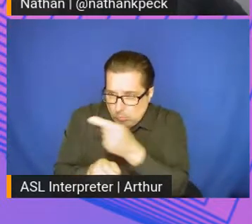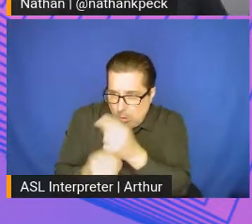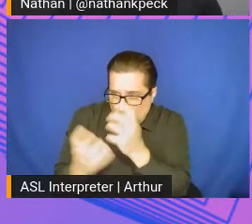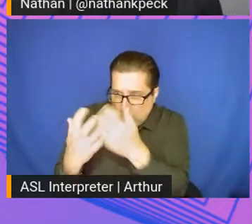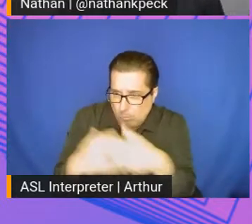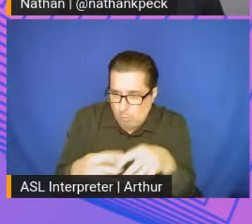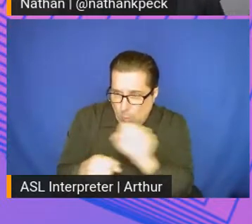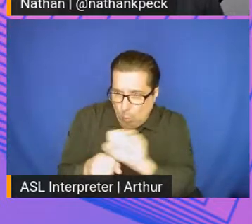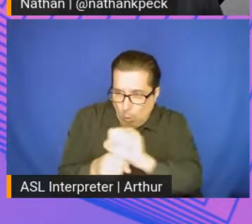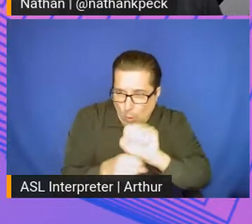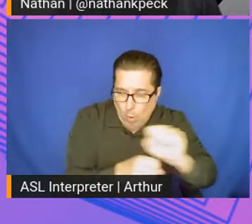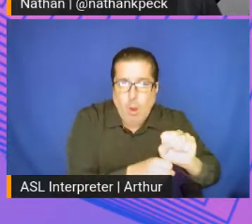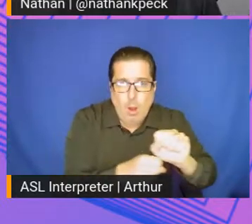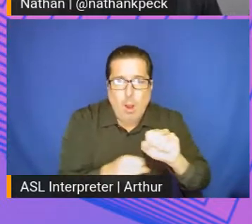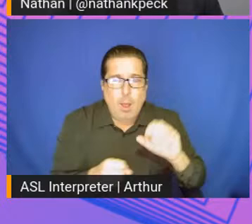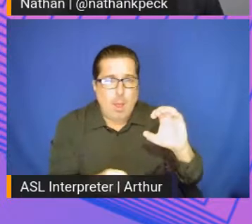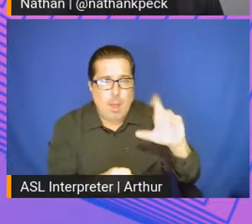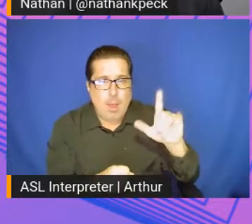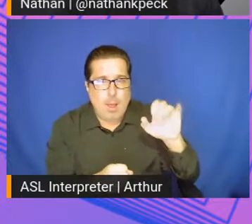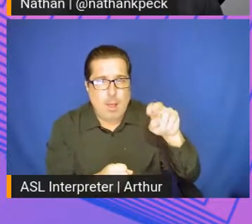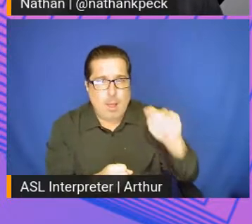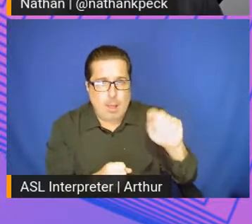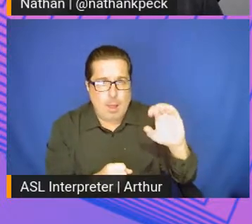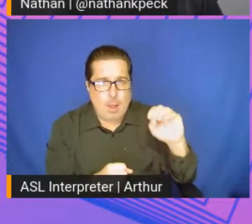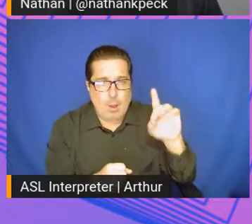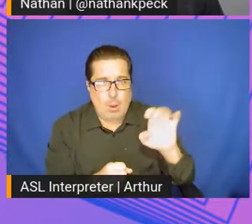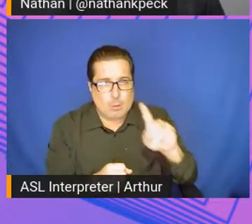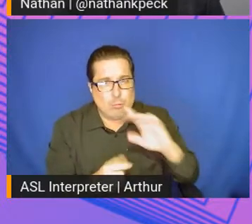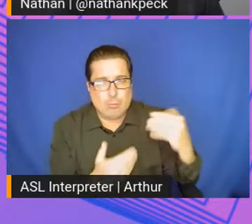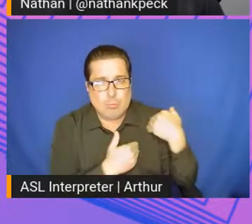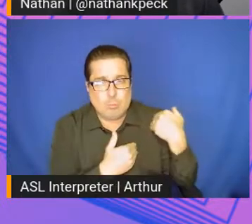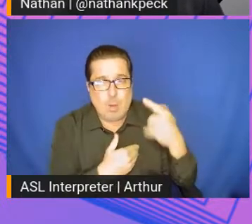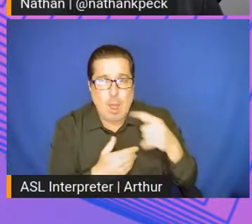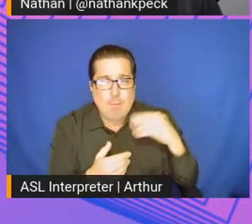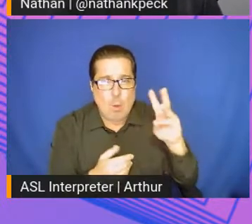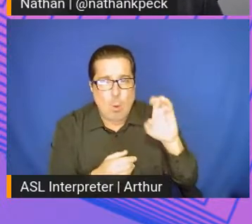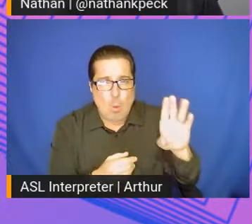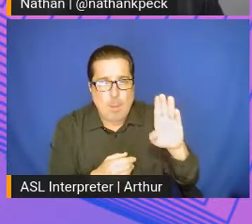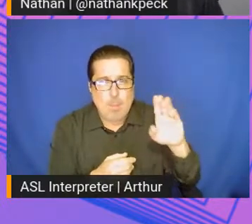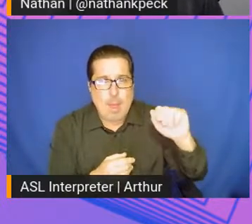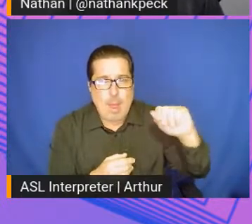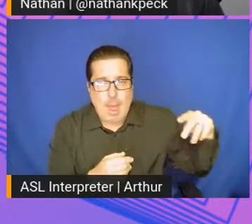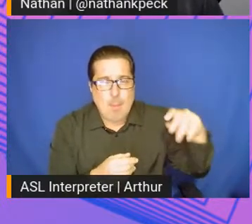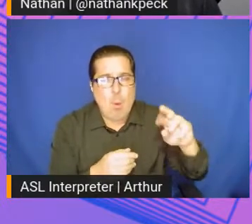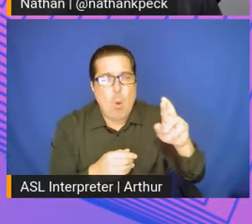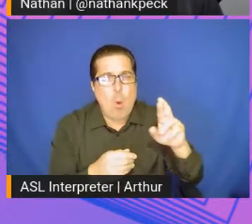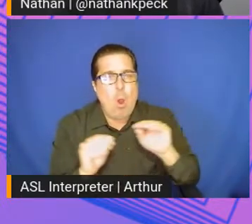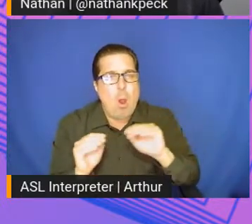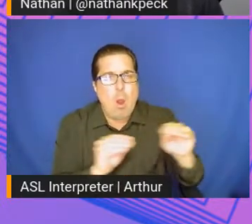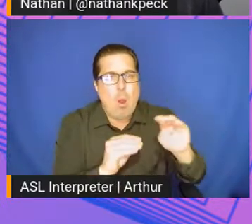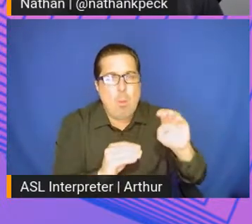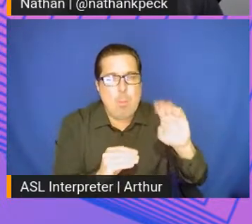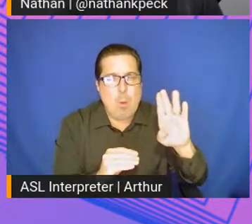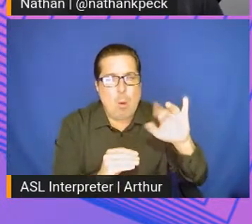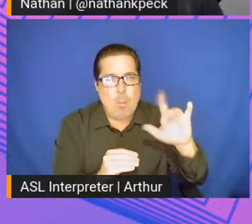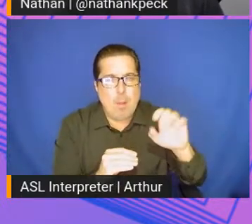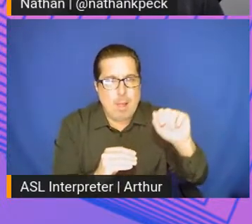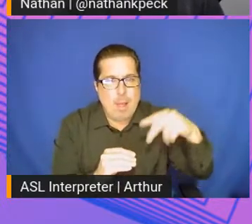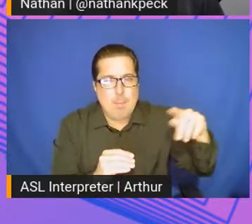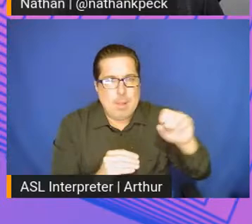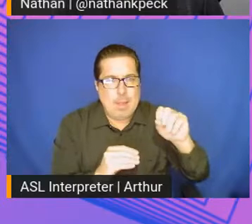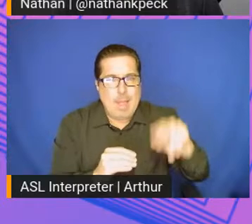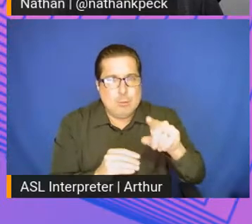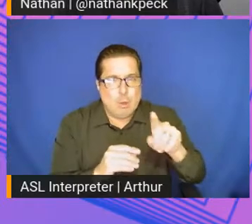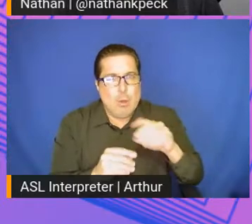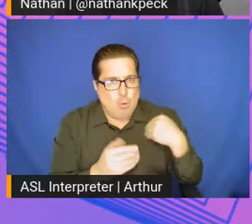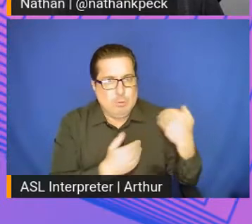see client code. That's obviously your responsibility. If you're writing a web app or a mobile application that needs to call your service, you're responsible for that code.